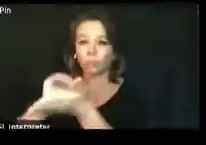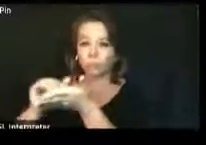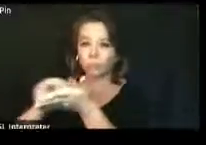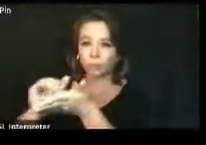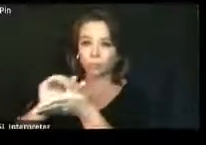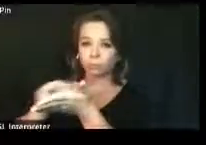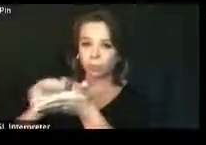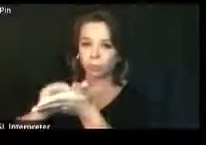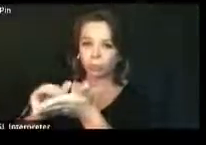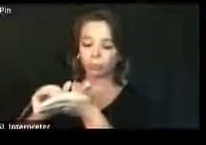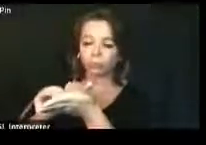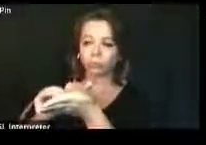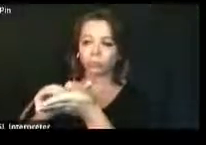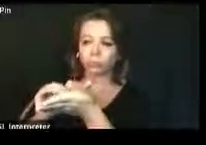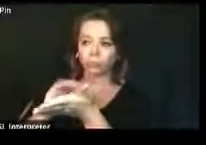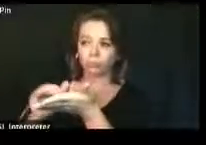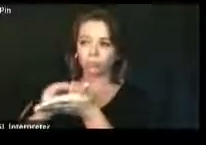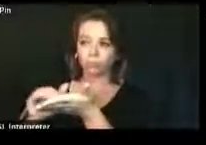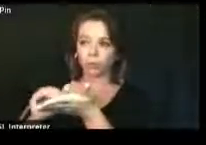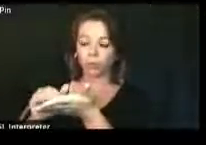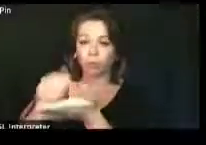Valle. Pardon, caller.